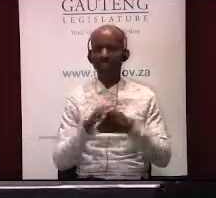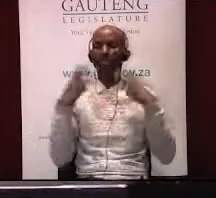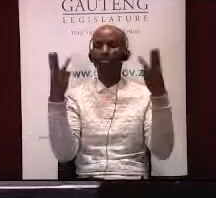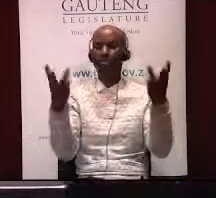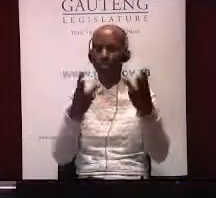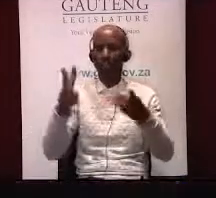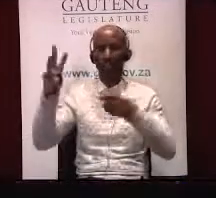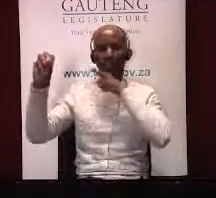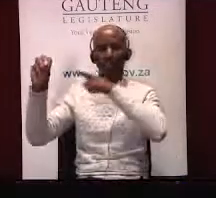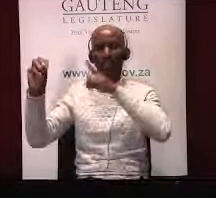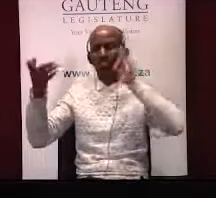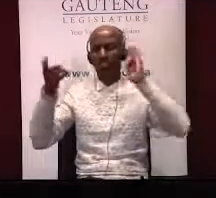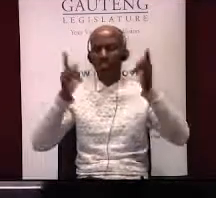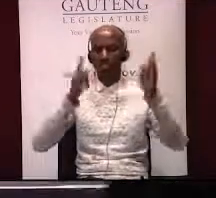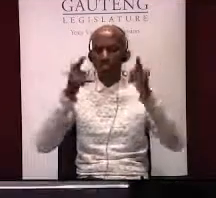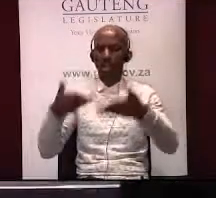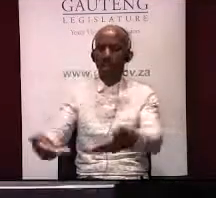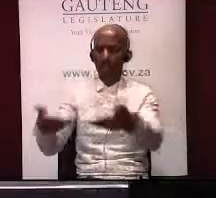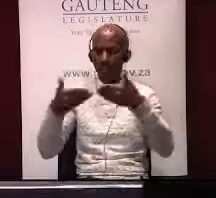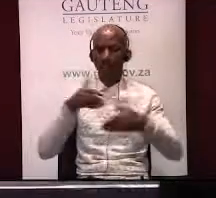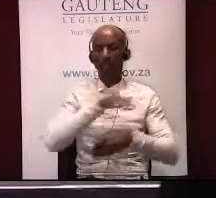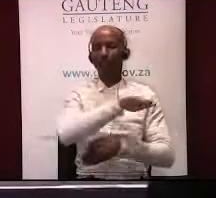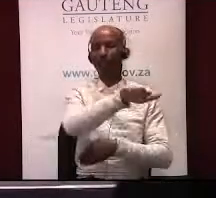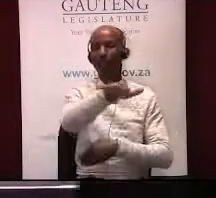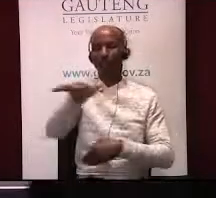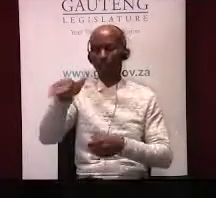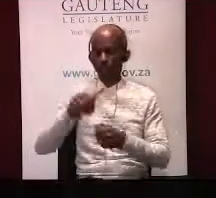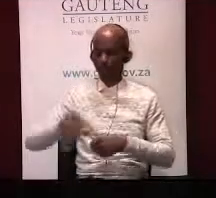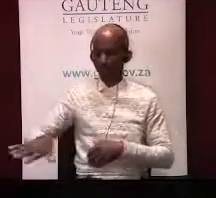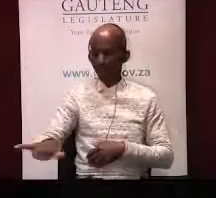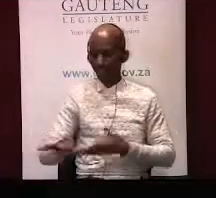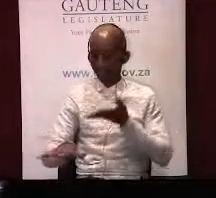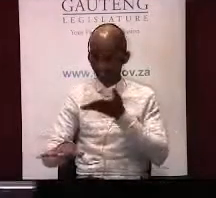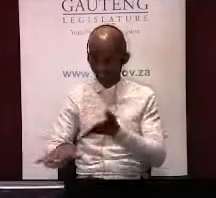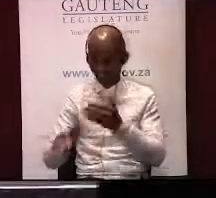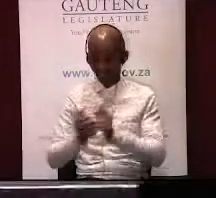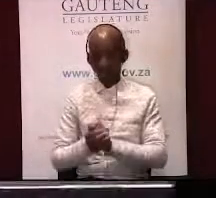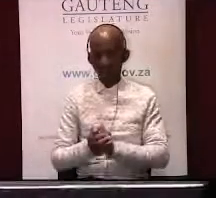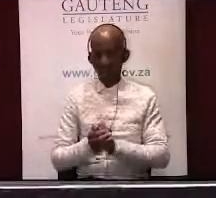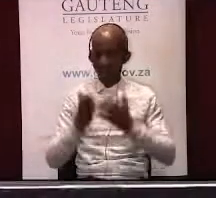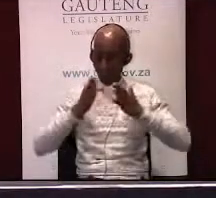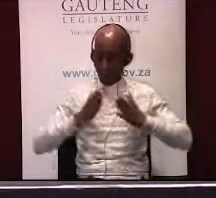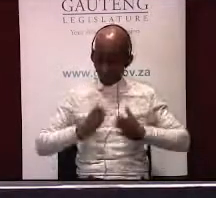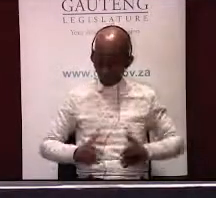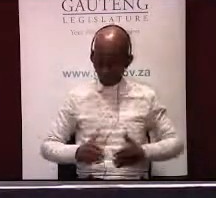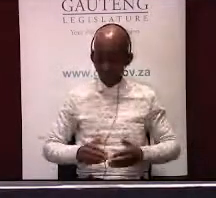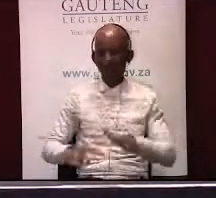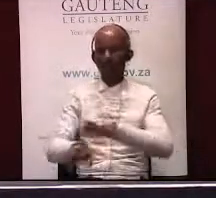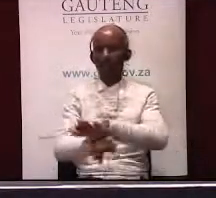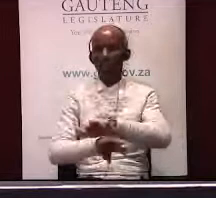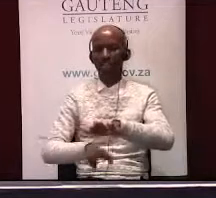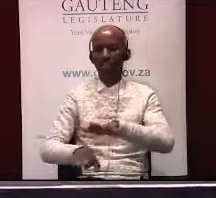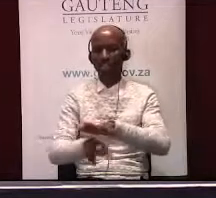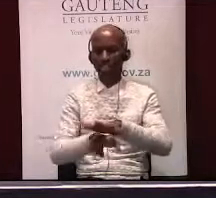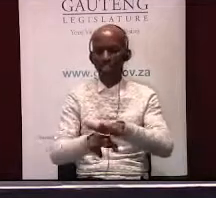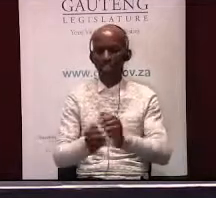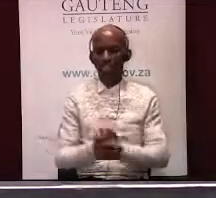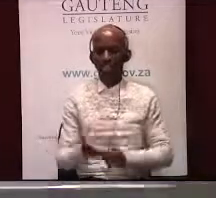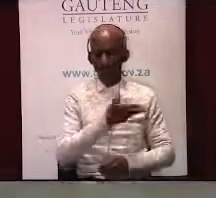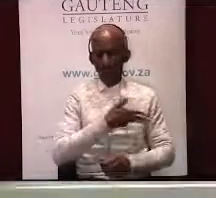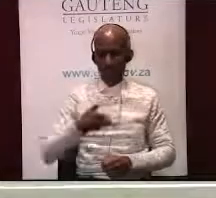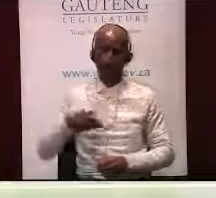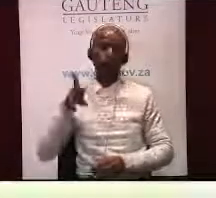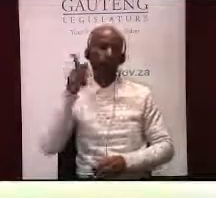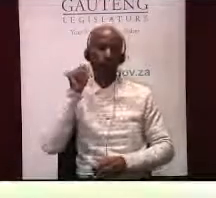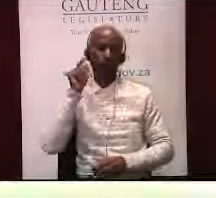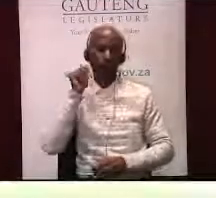of Mohale City, I welcome you all to the cradle of human origin. Ladies and